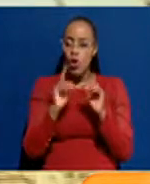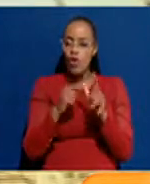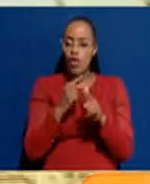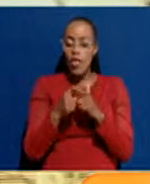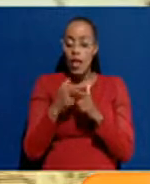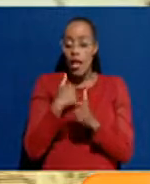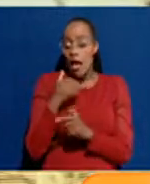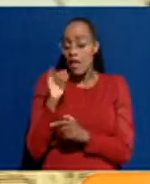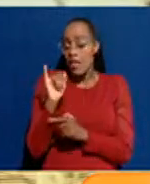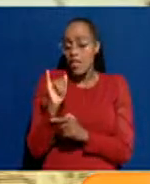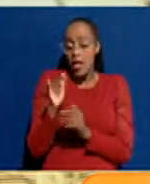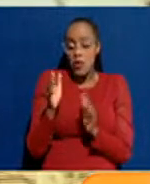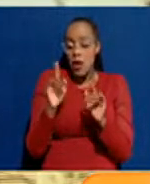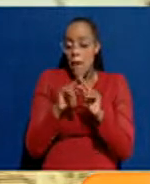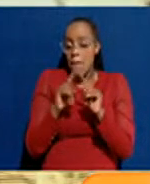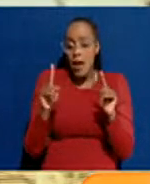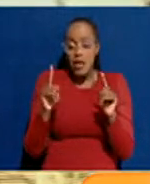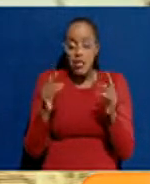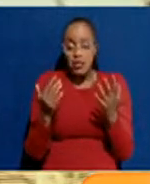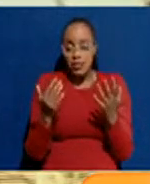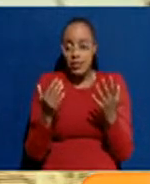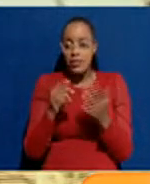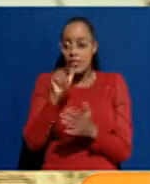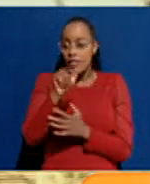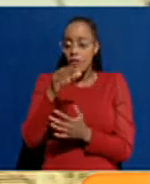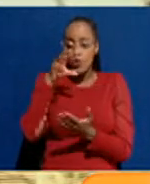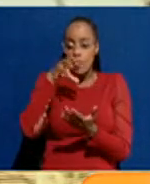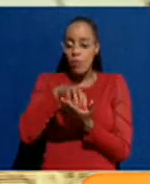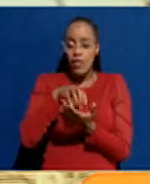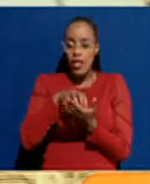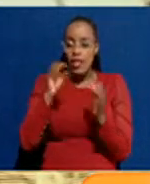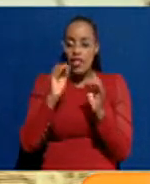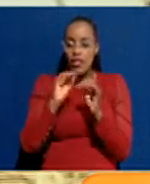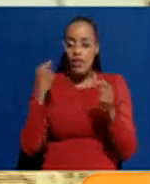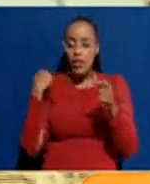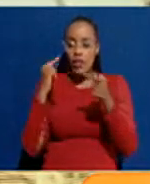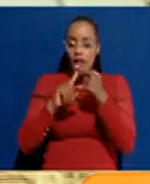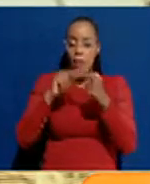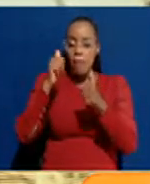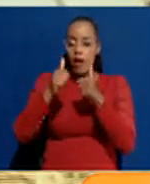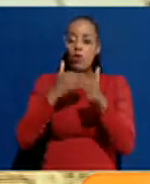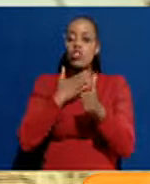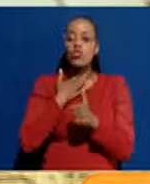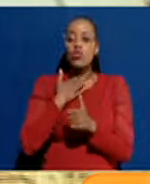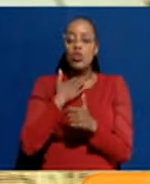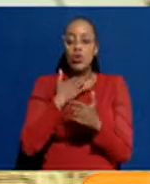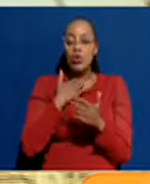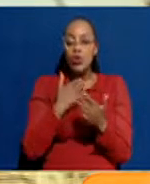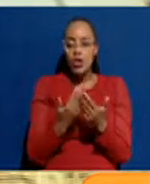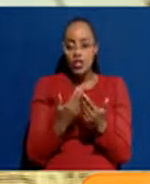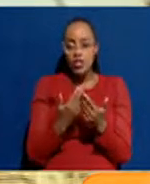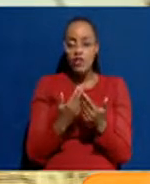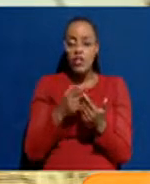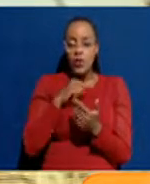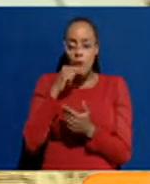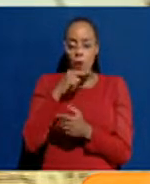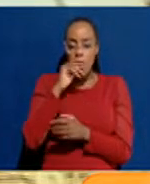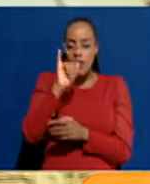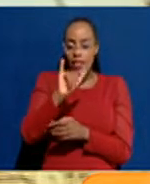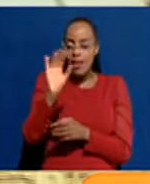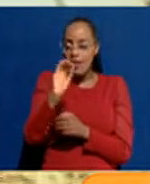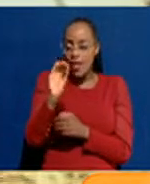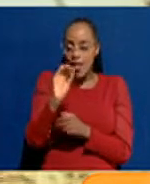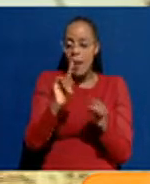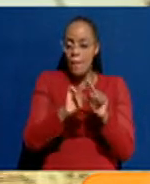in that category. But definitely, it would not be the case, like one which I again don't want to possibly to protect the identity